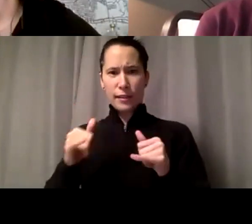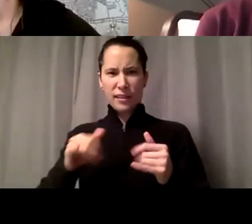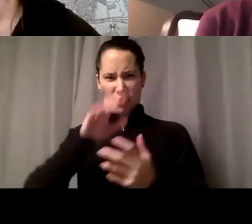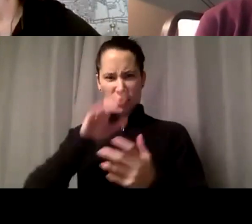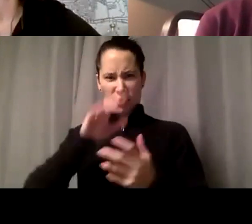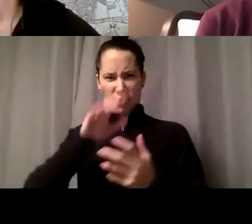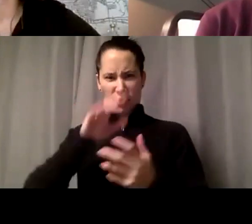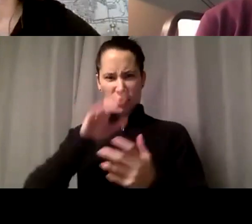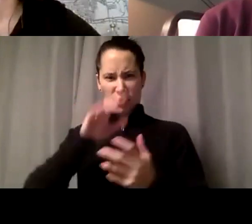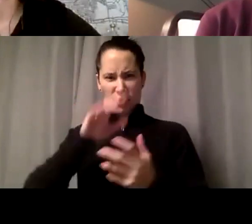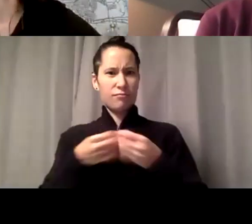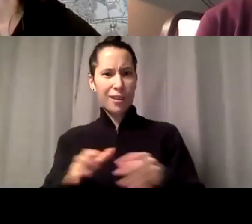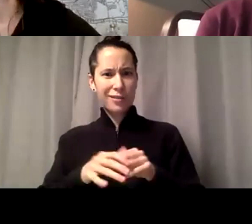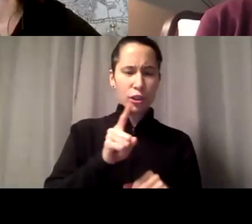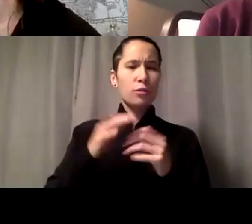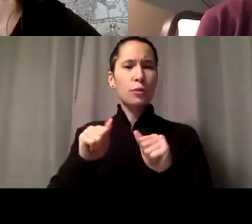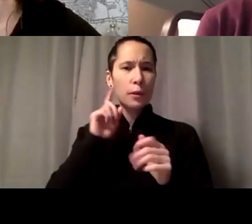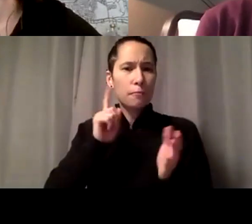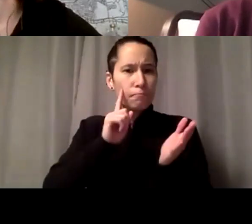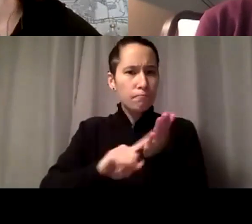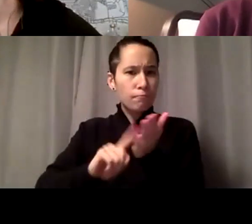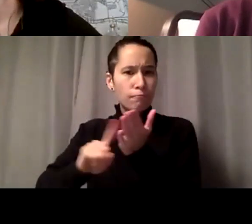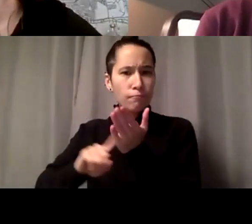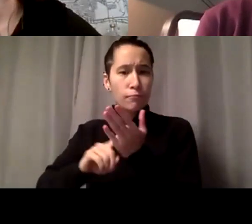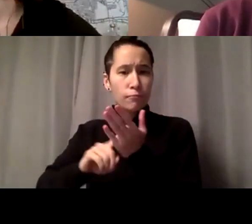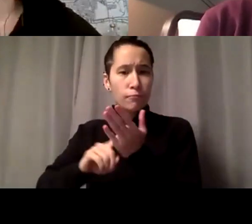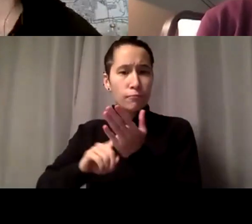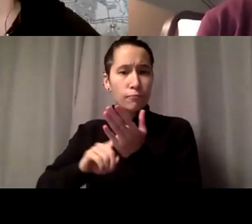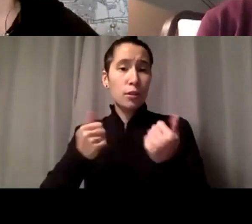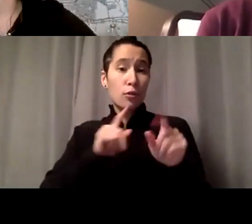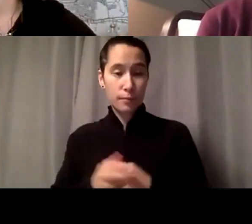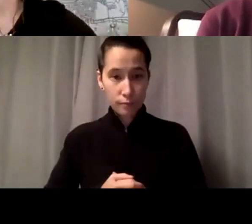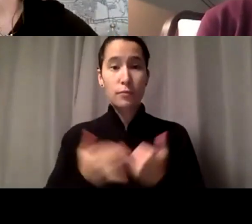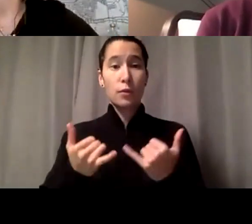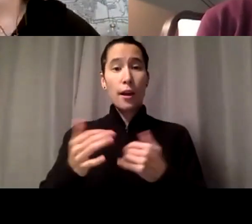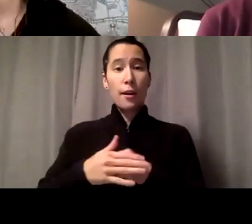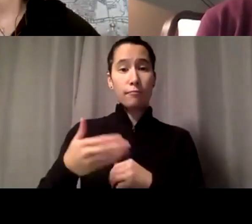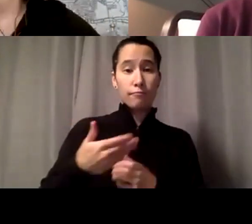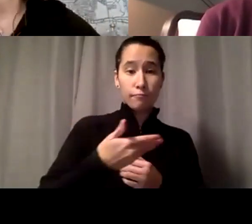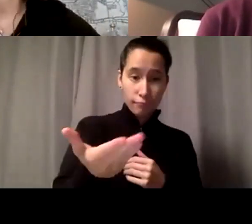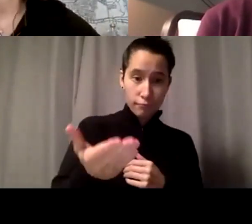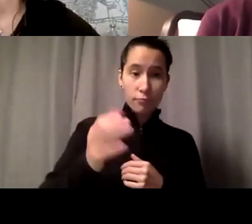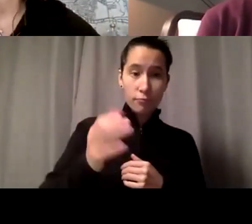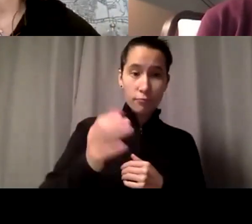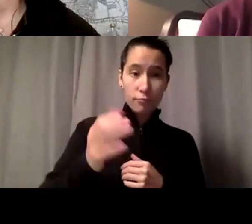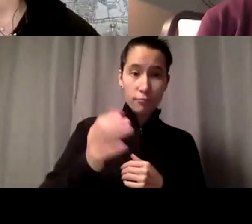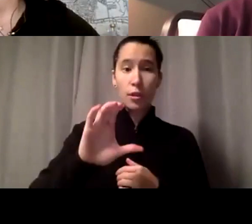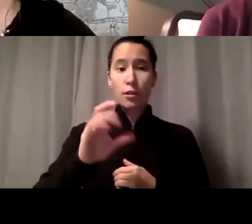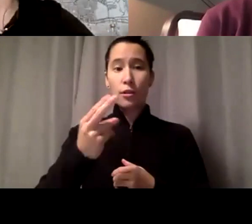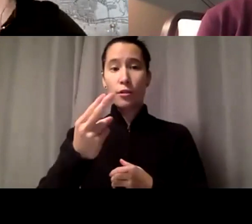communications. So with that, I'm going to send it over to Charlene for a welcome from VIA Sport.